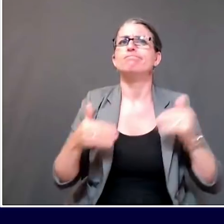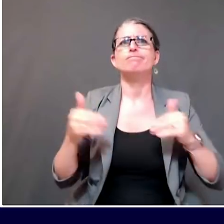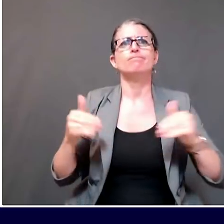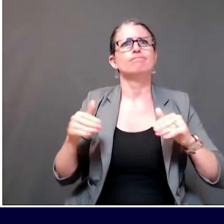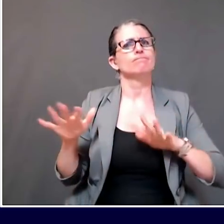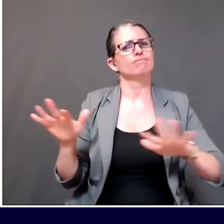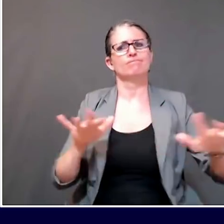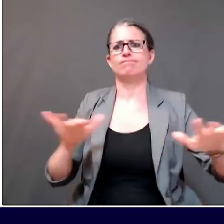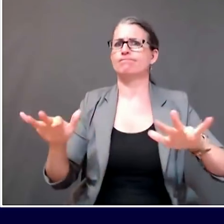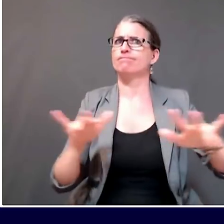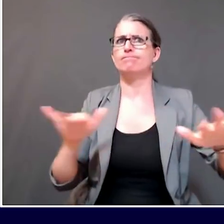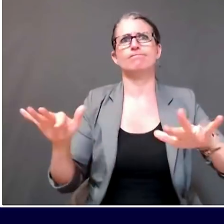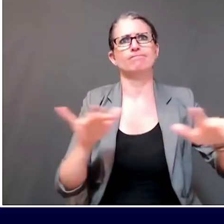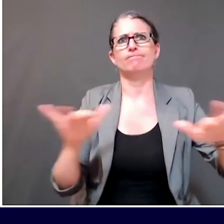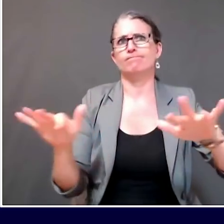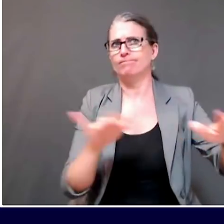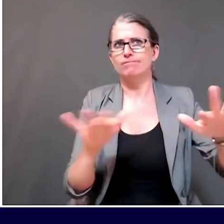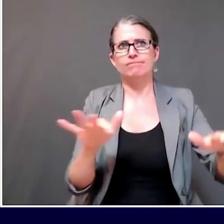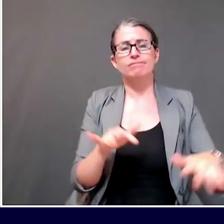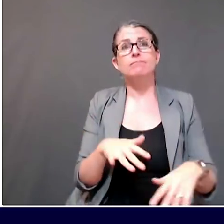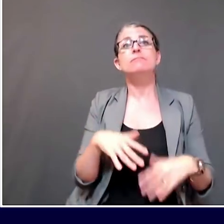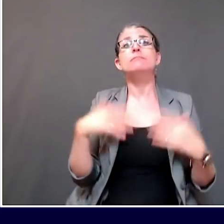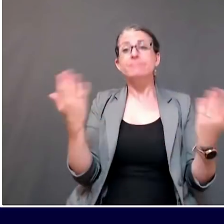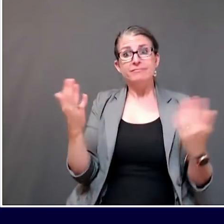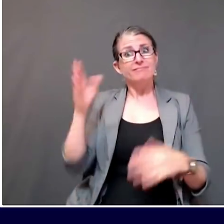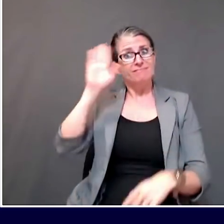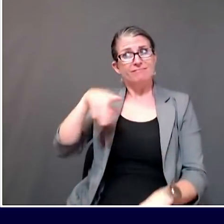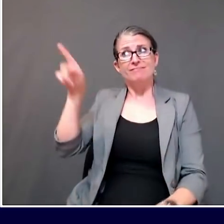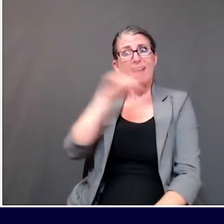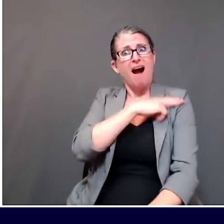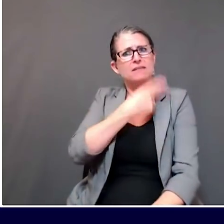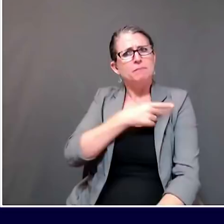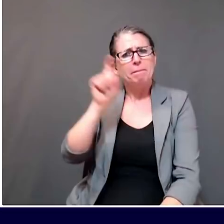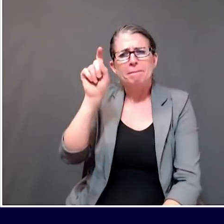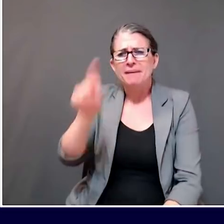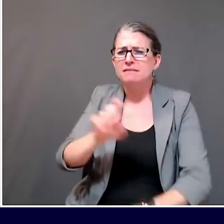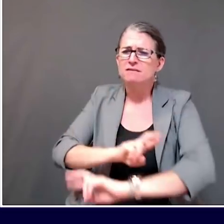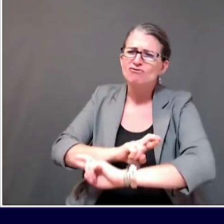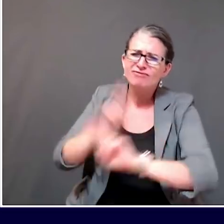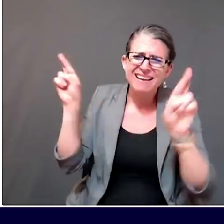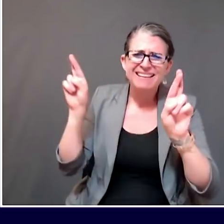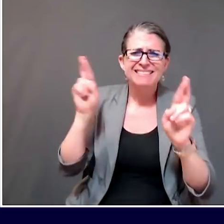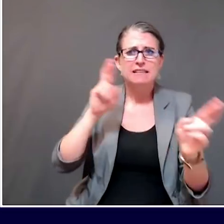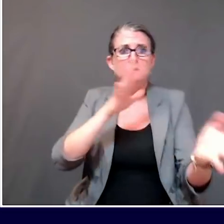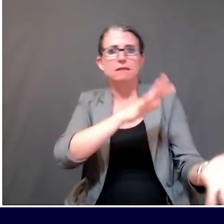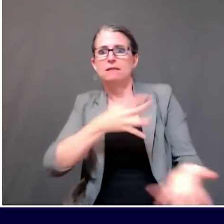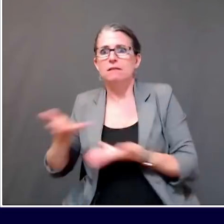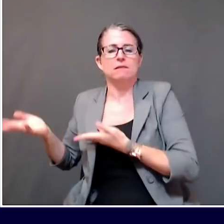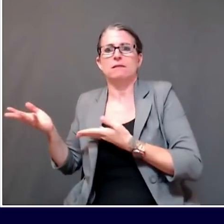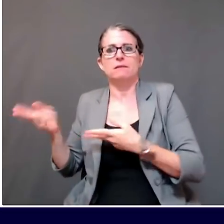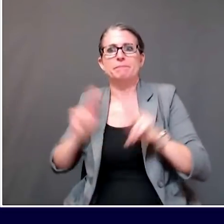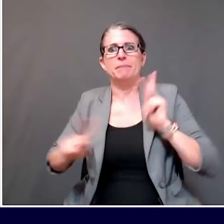enhance the valuable work of Maine municipalities in promoting the health of their communities.